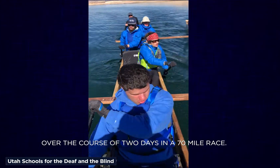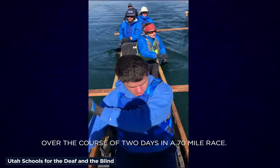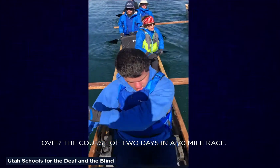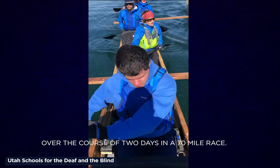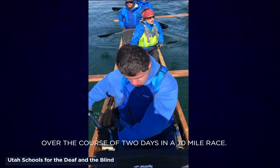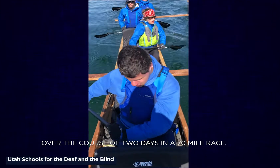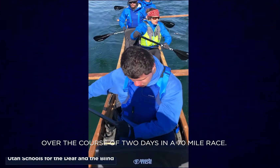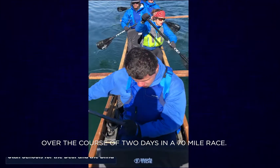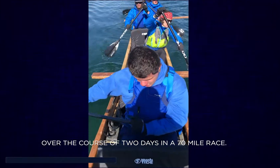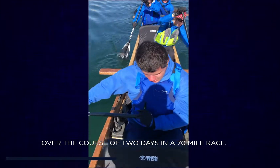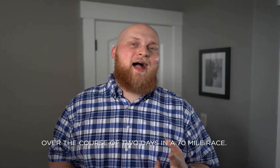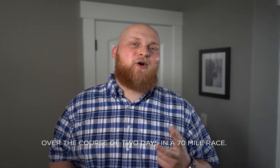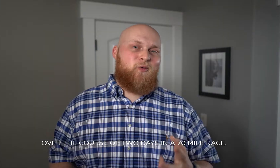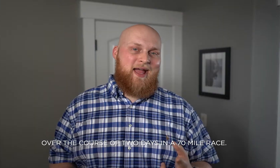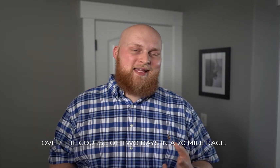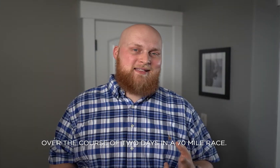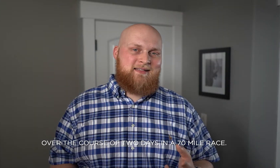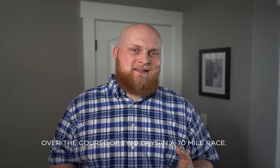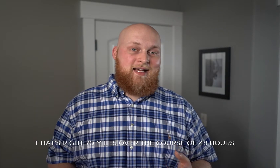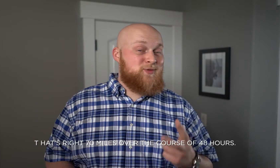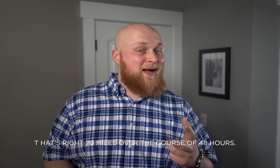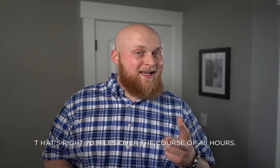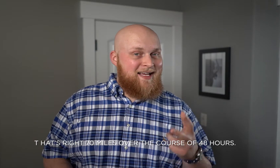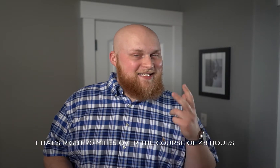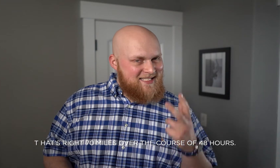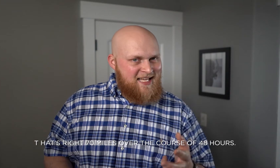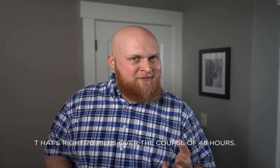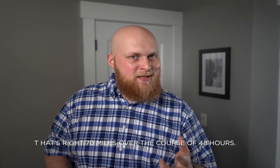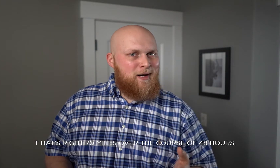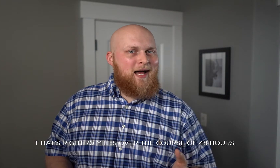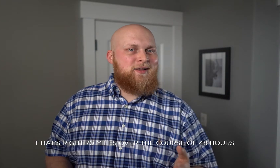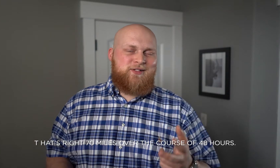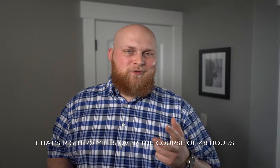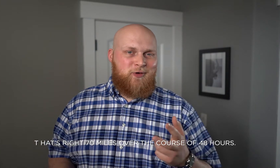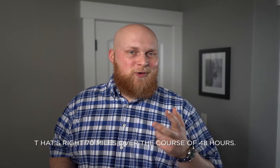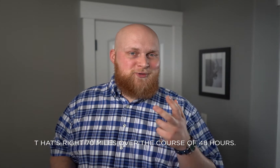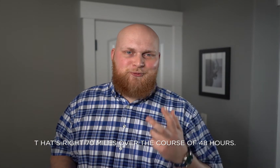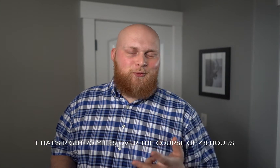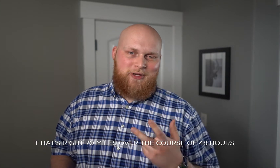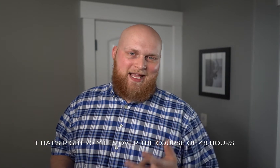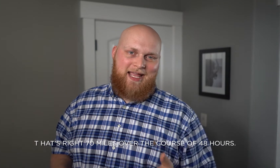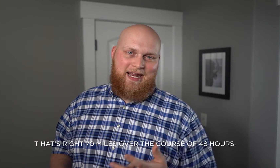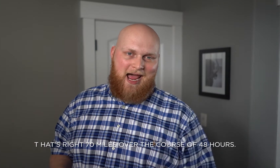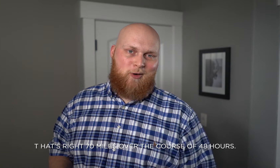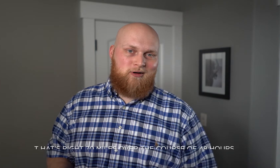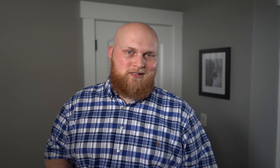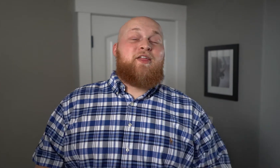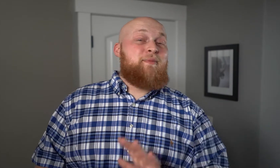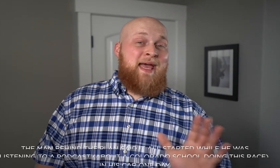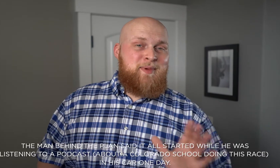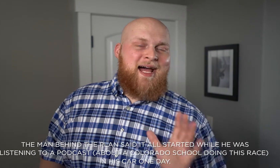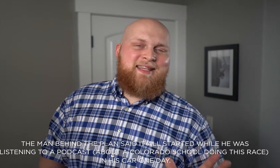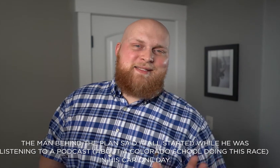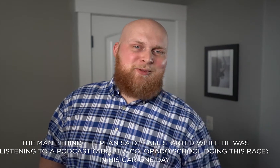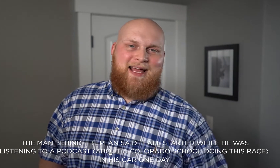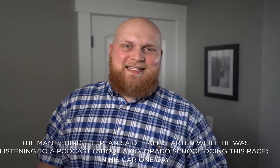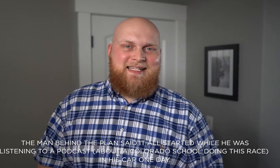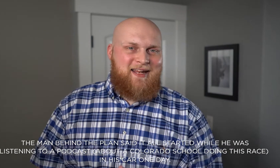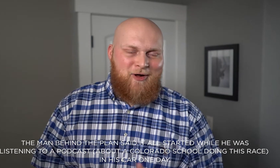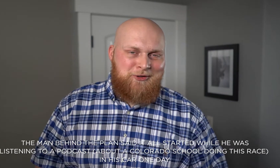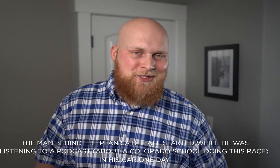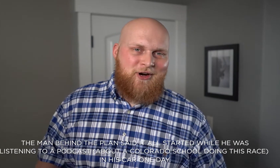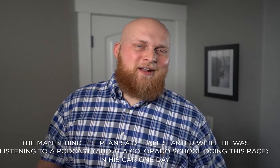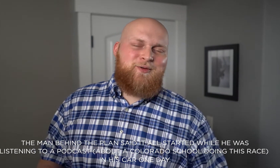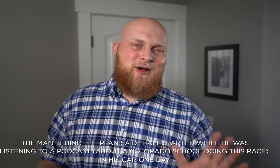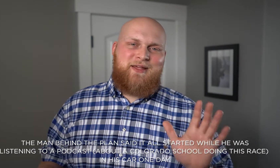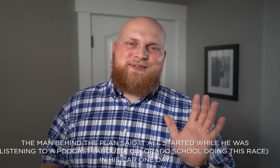of 2 days in a 70-mile race. That's right, 70 miles over the course of 48 hours. The man behind this plan said